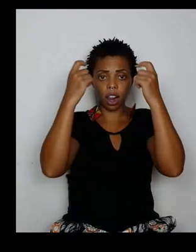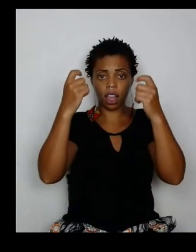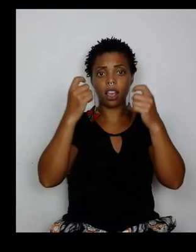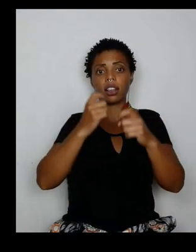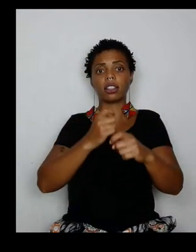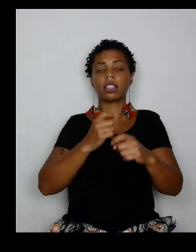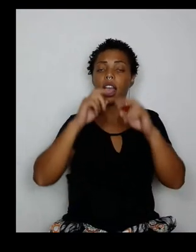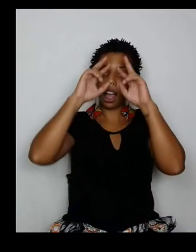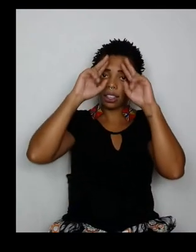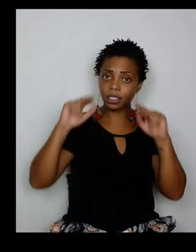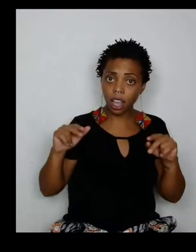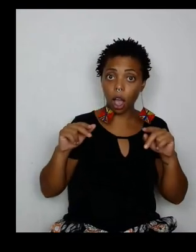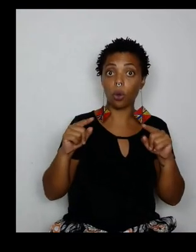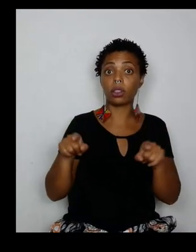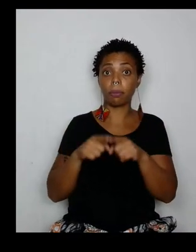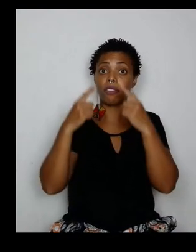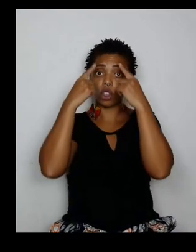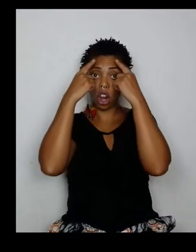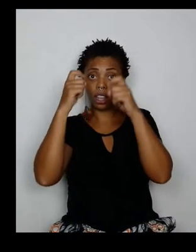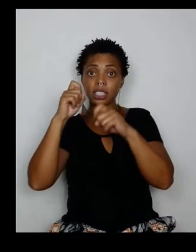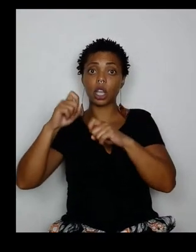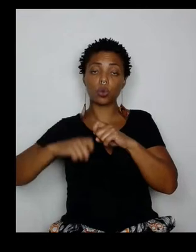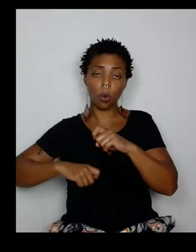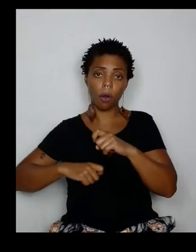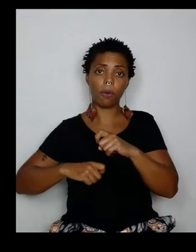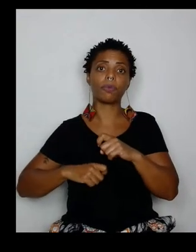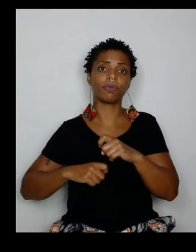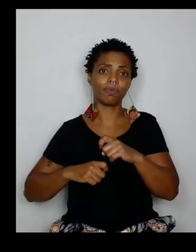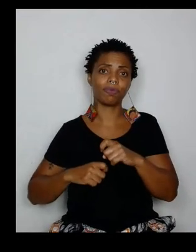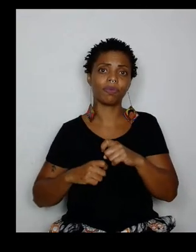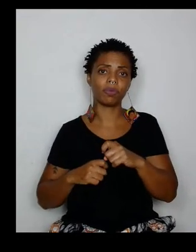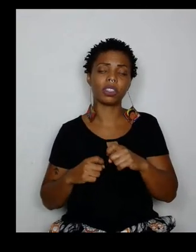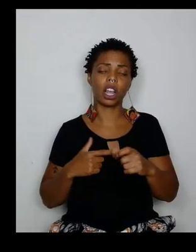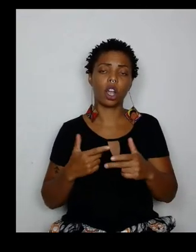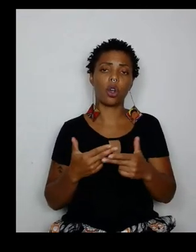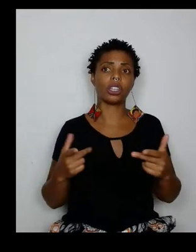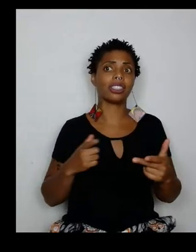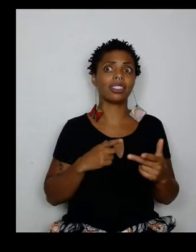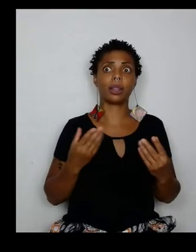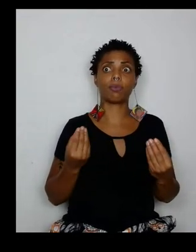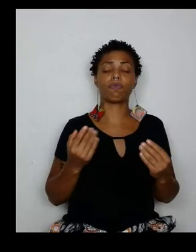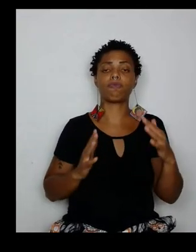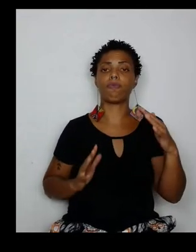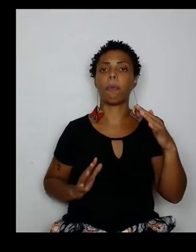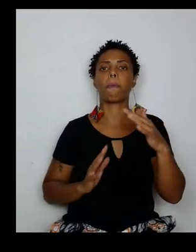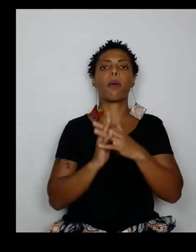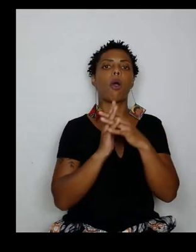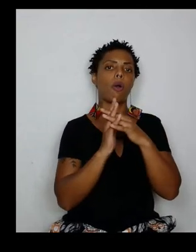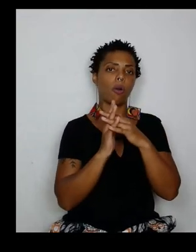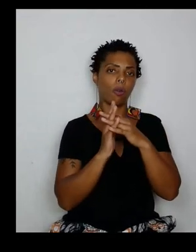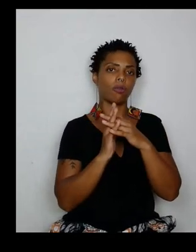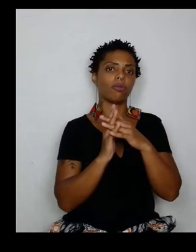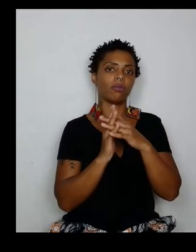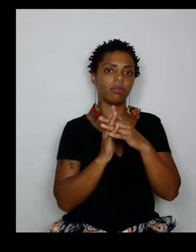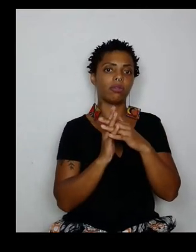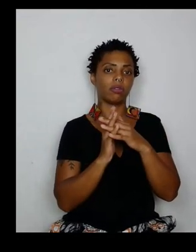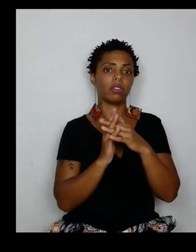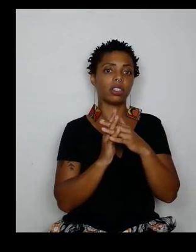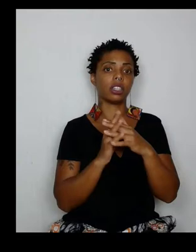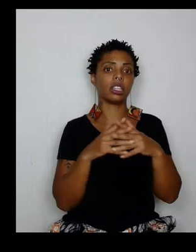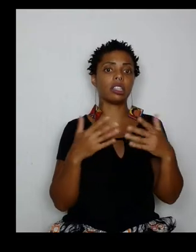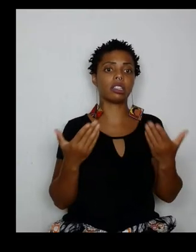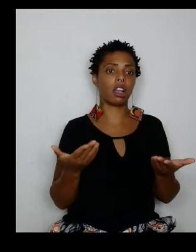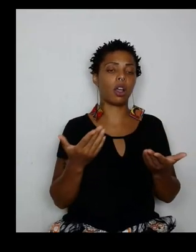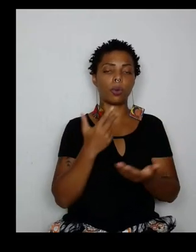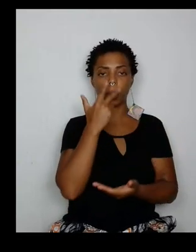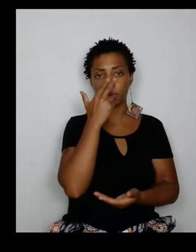so vivid and has become so extreme i i feel yeah i feel it's a complicated time now to